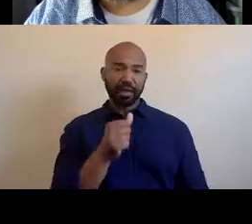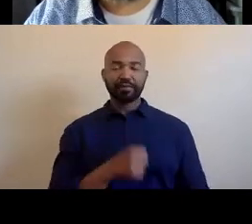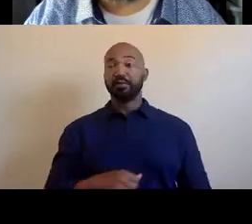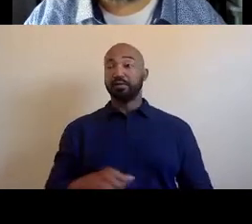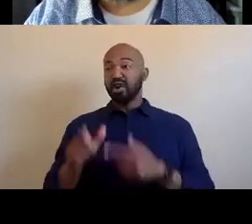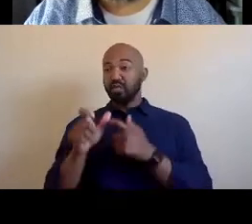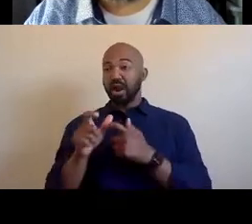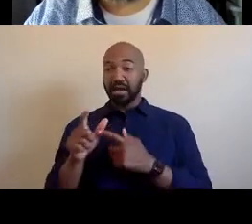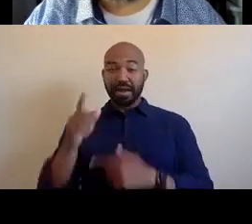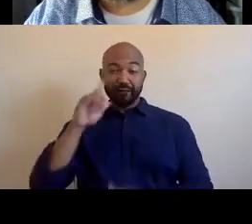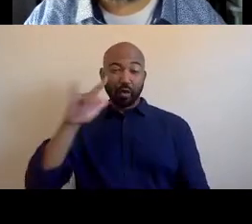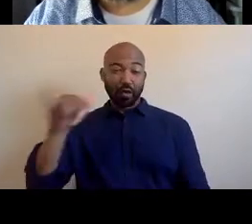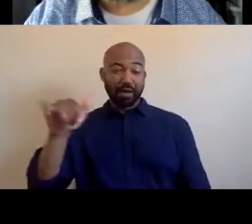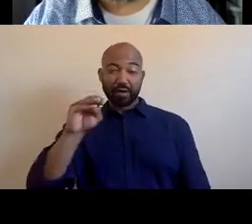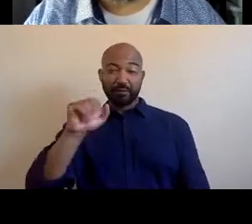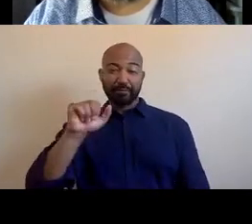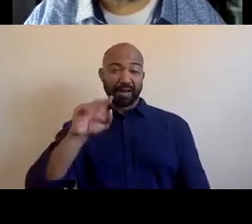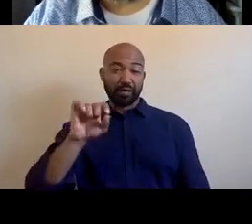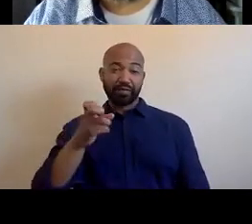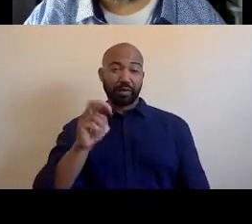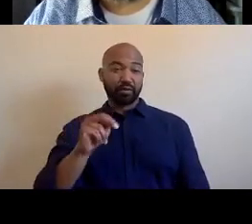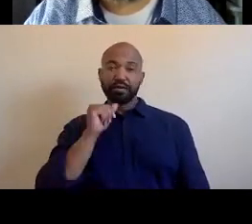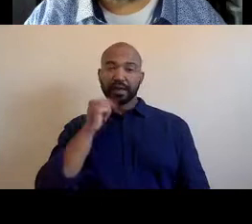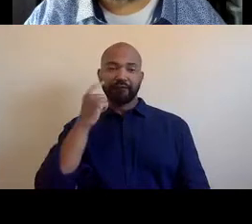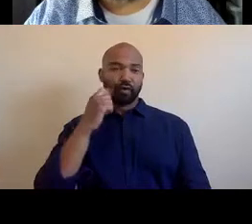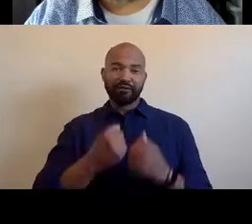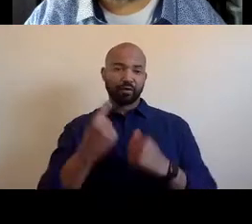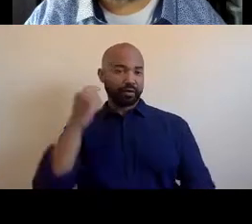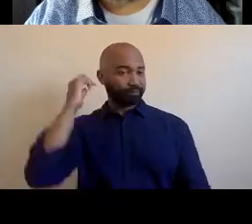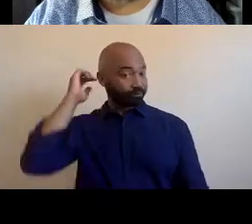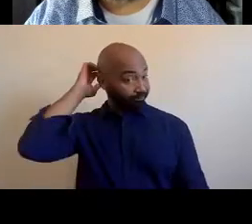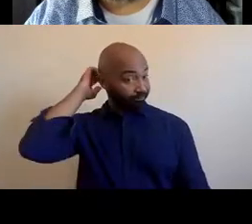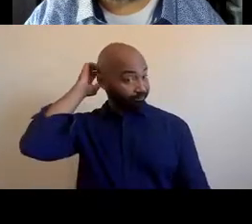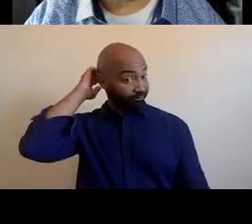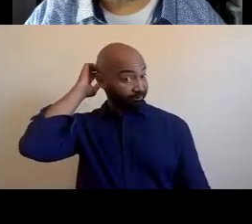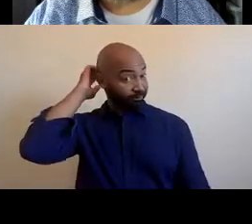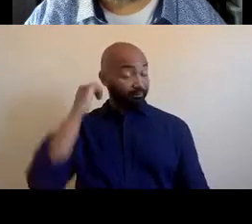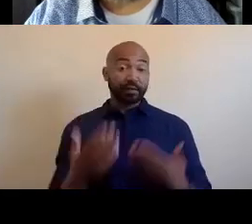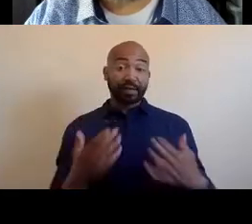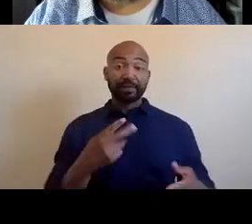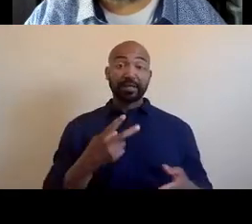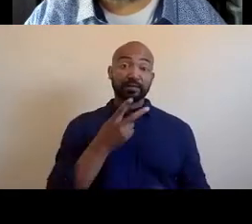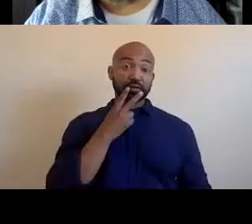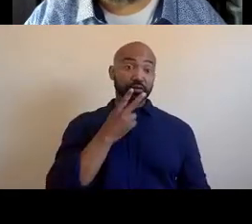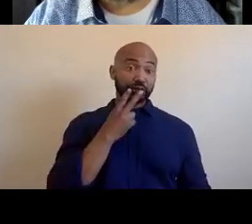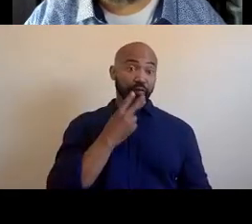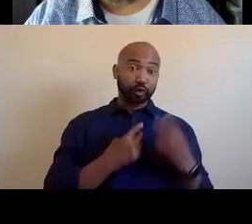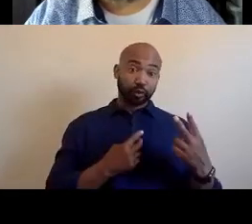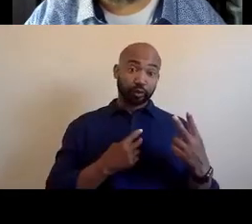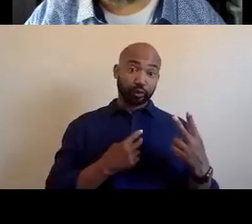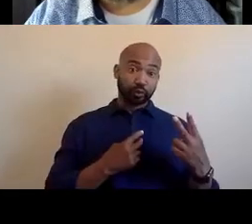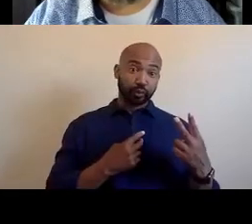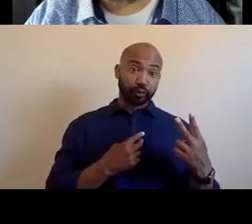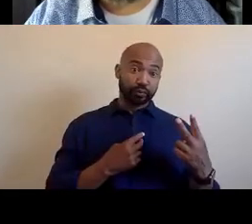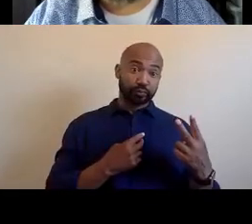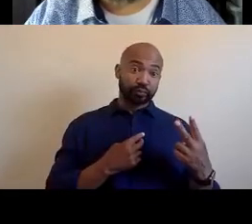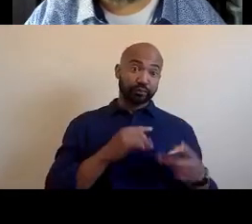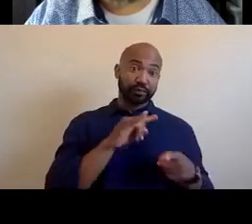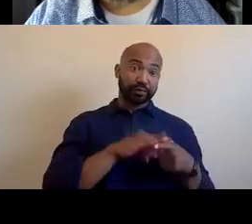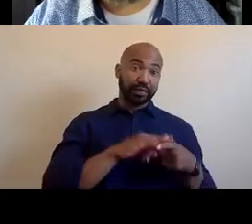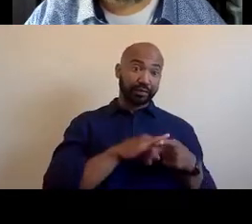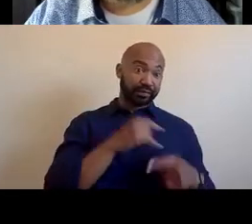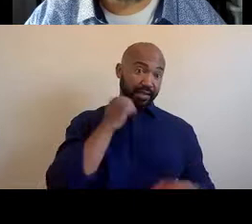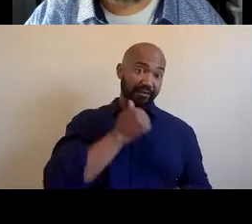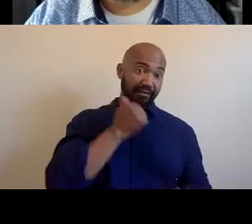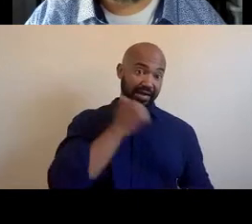everyone. And maybe smoking 2 cigarettes a day instead of 10 is your goal, and that's great. That's absolutely